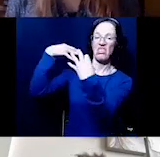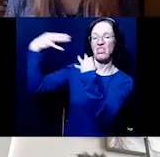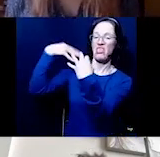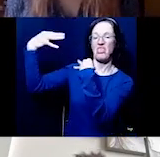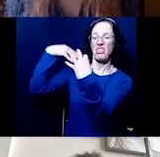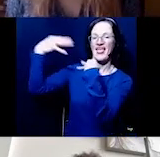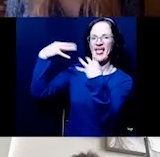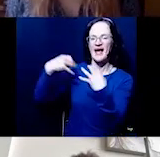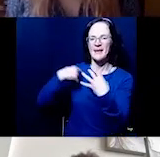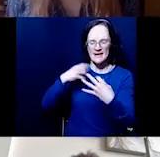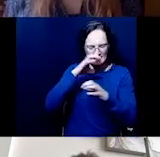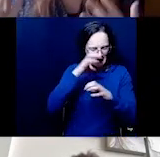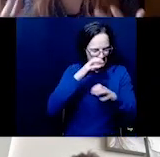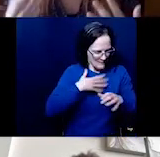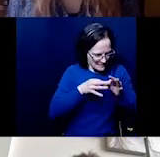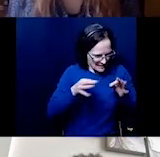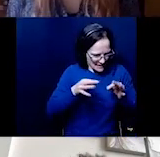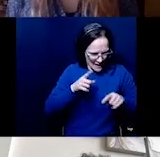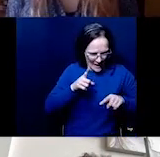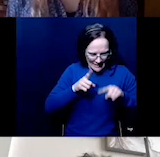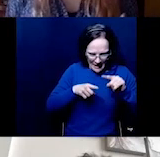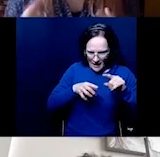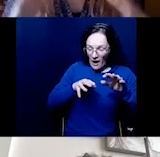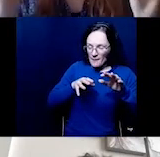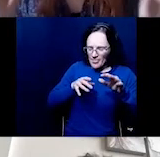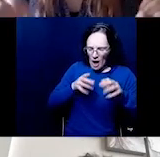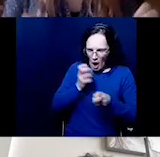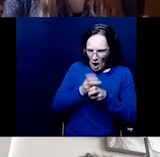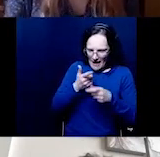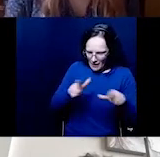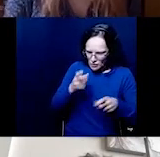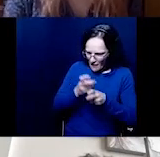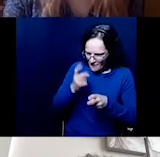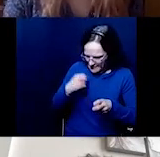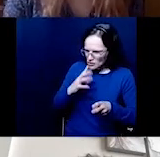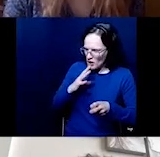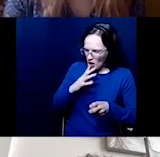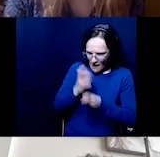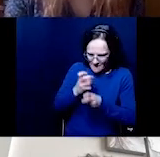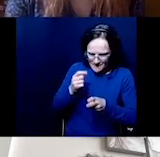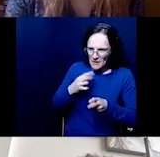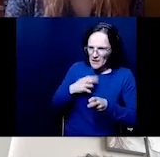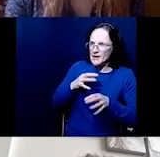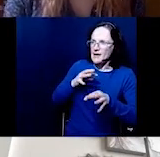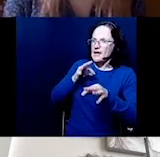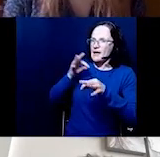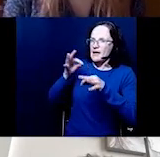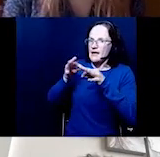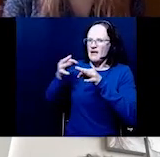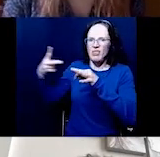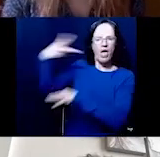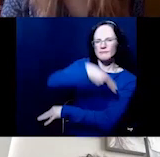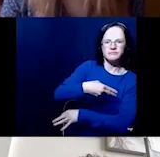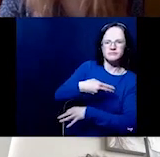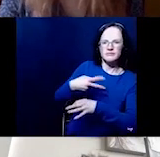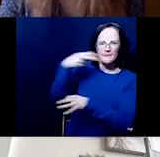and then after you interrupt me, this is very frustrating. So this is like an explicit example of intersectionality.